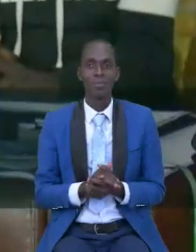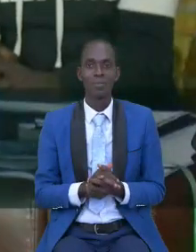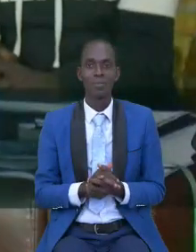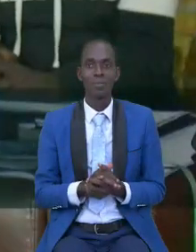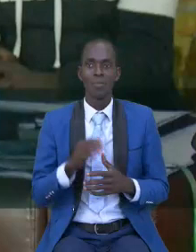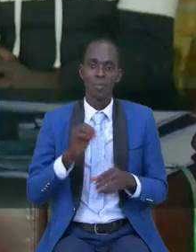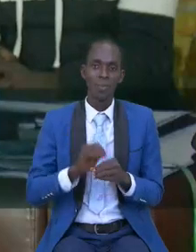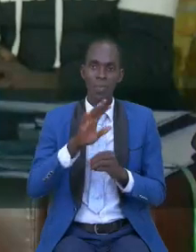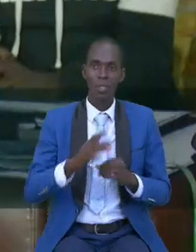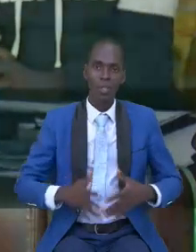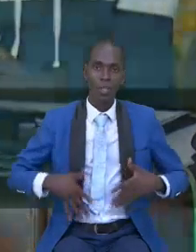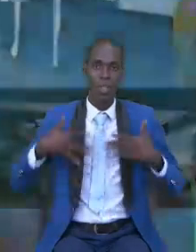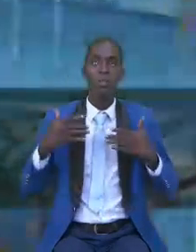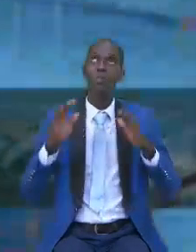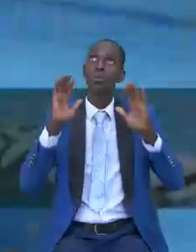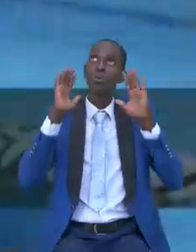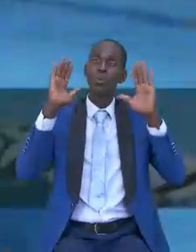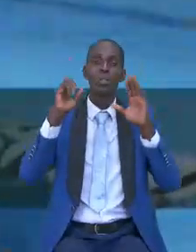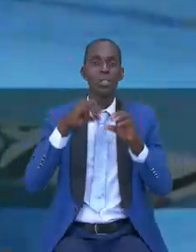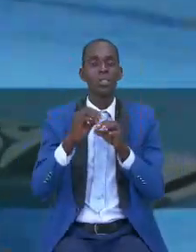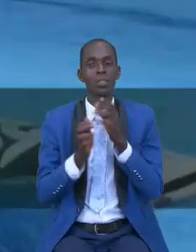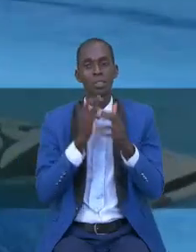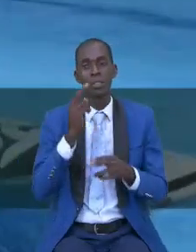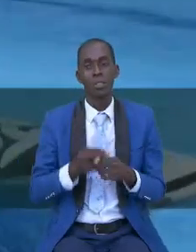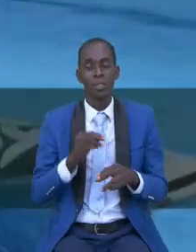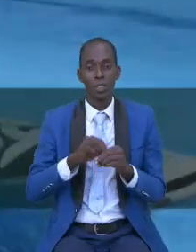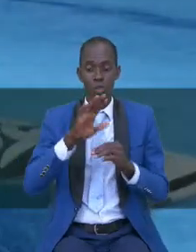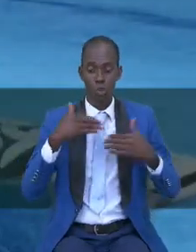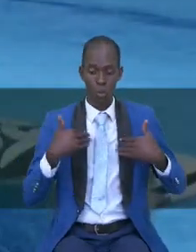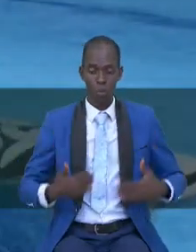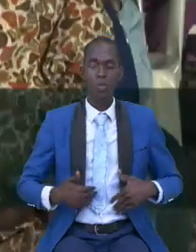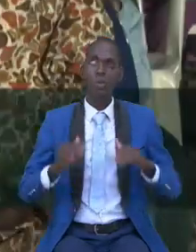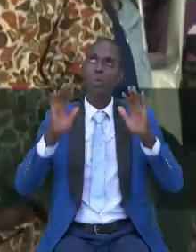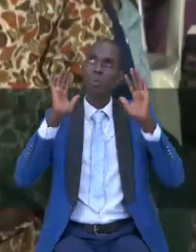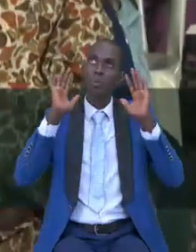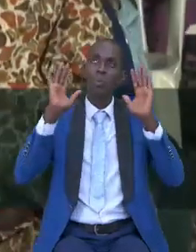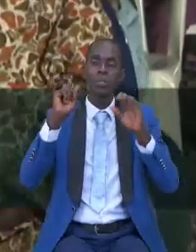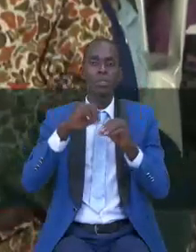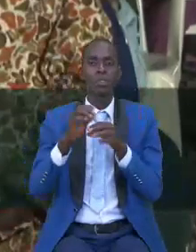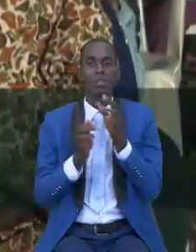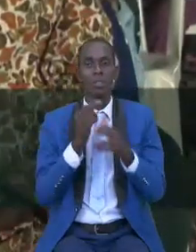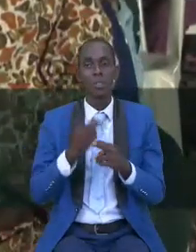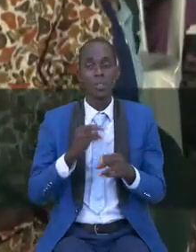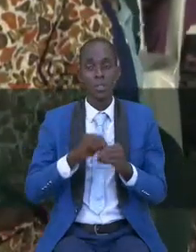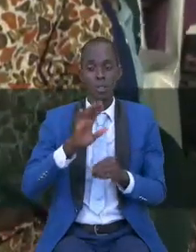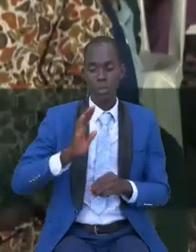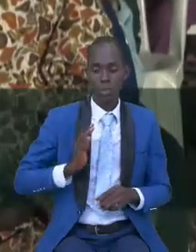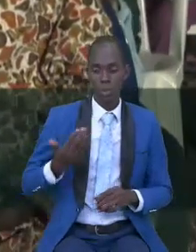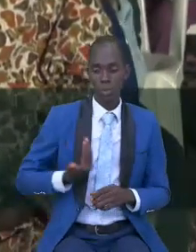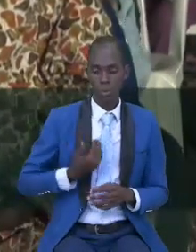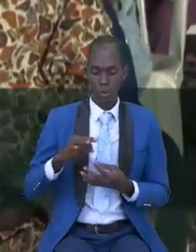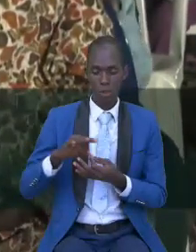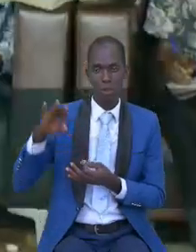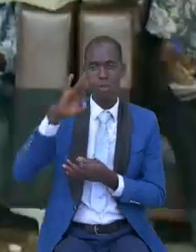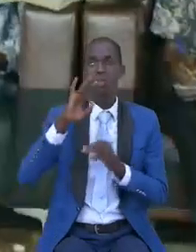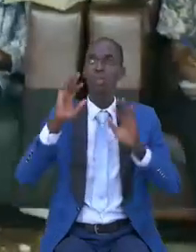In your life, signs and wonders. In your body, signs and wonders. In your soul, in your spirit,